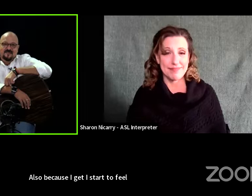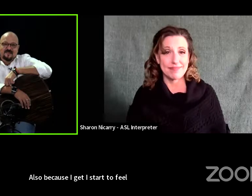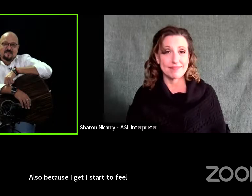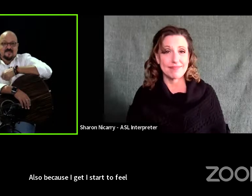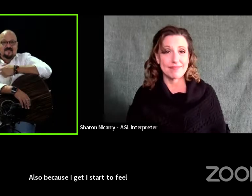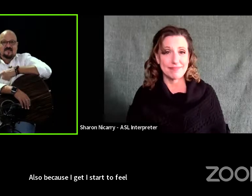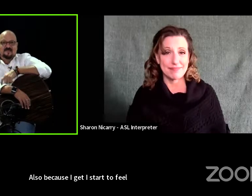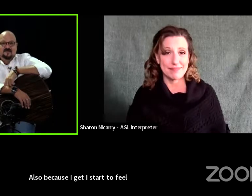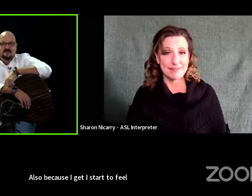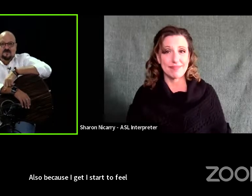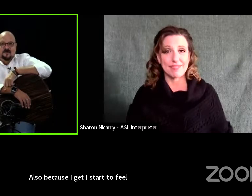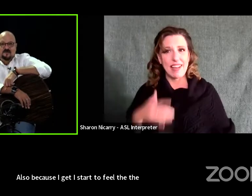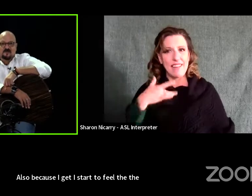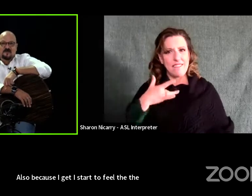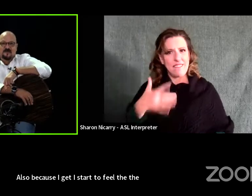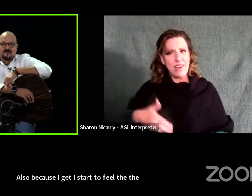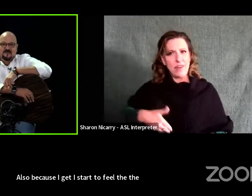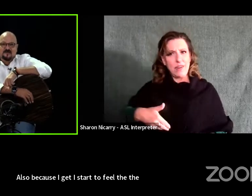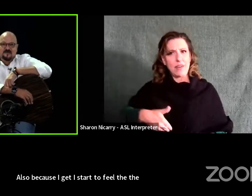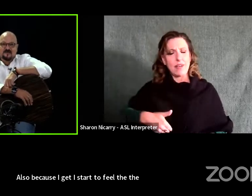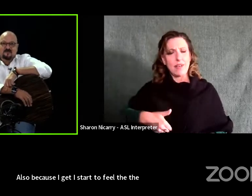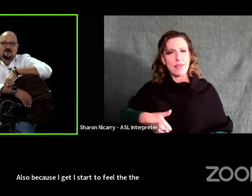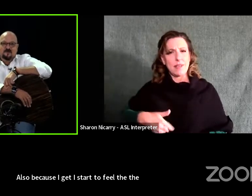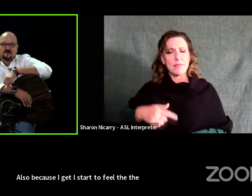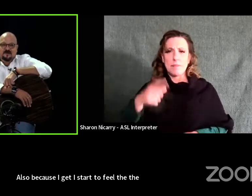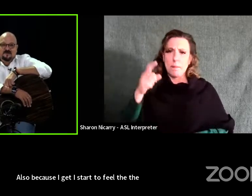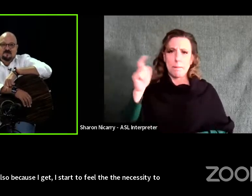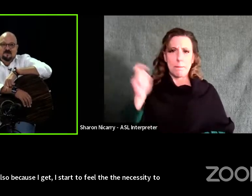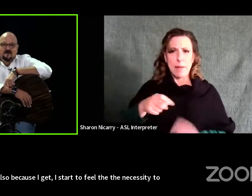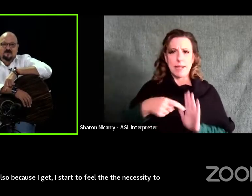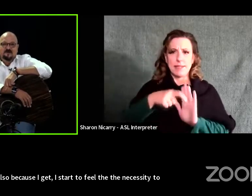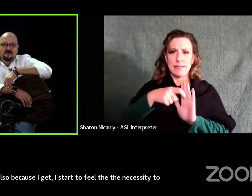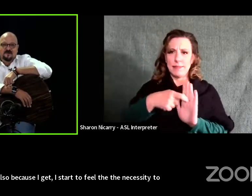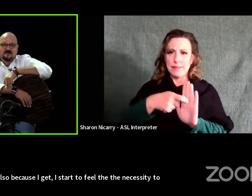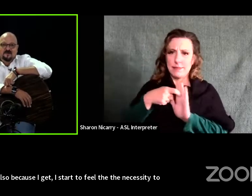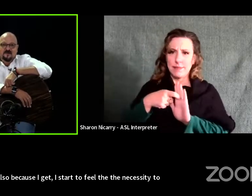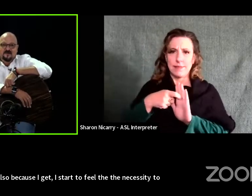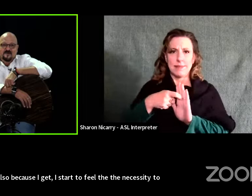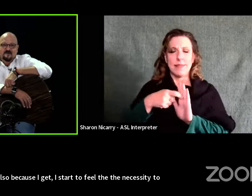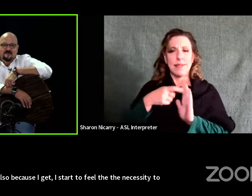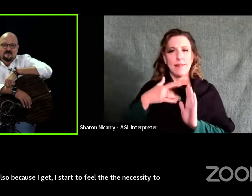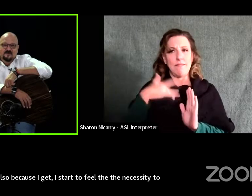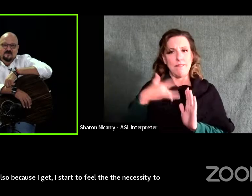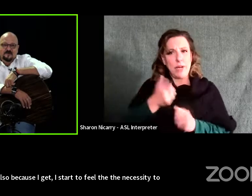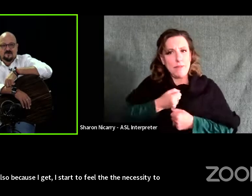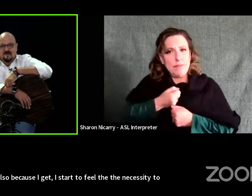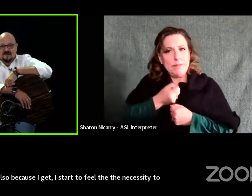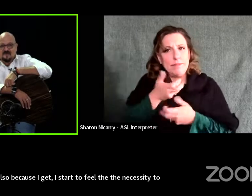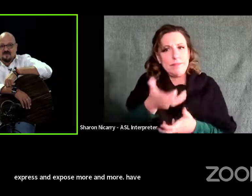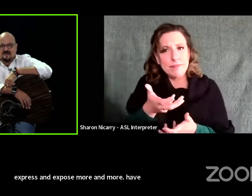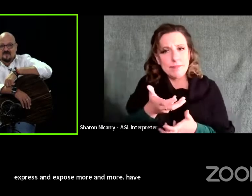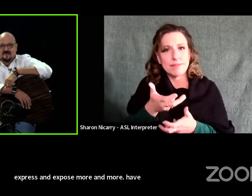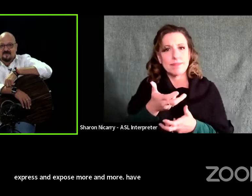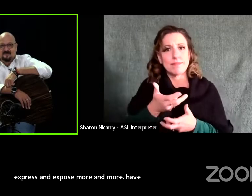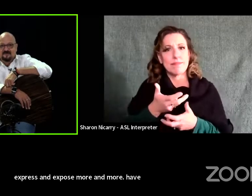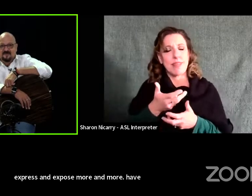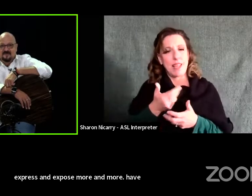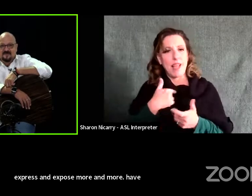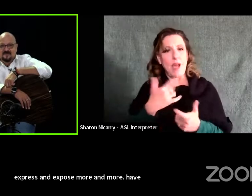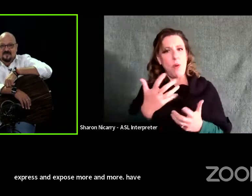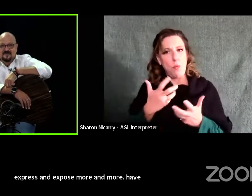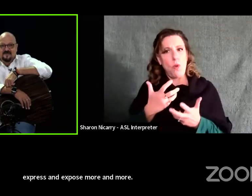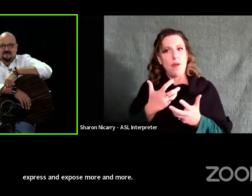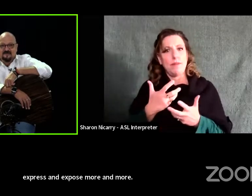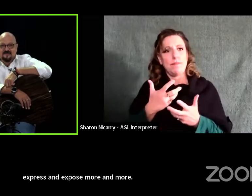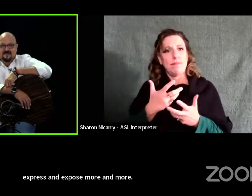the necessity to express and expose more and more, to have a place